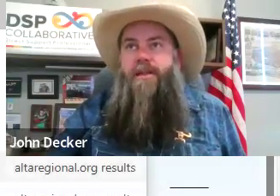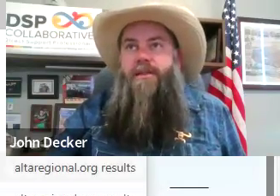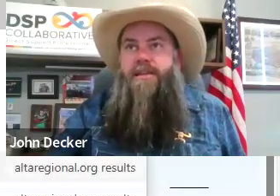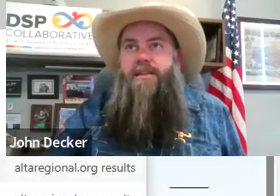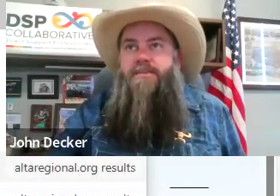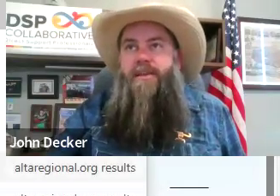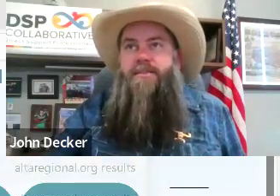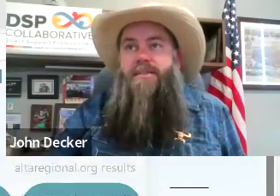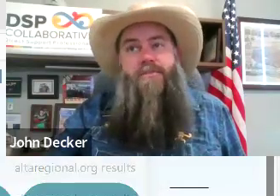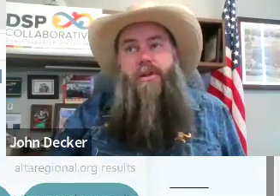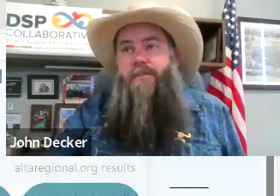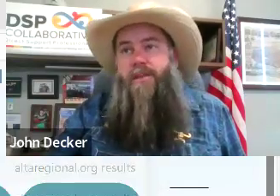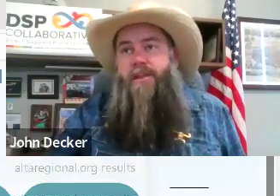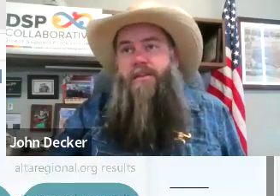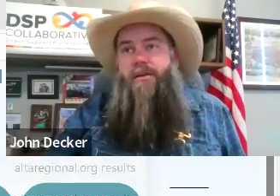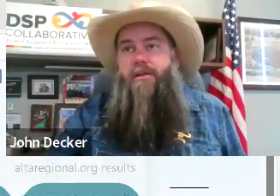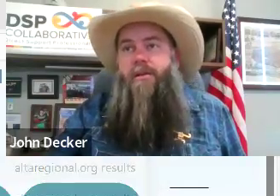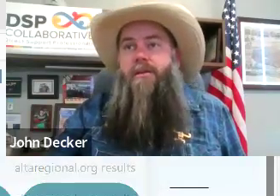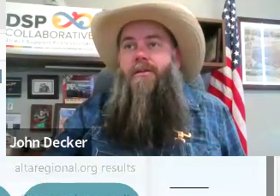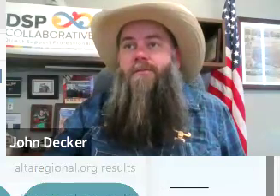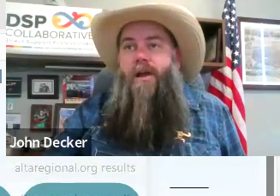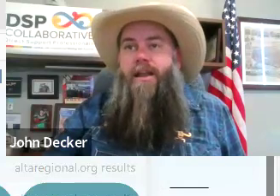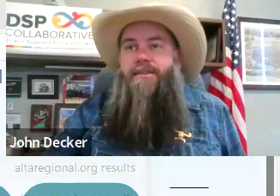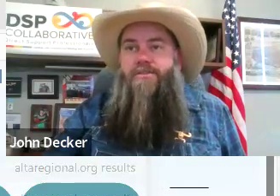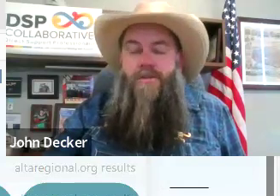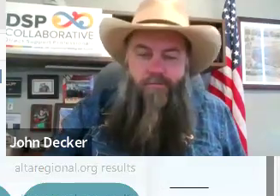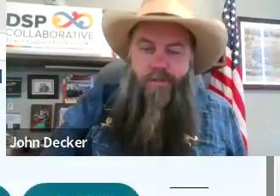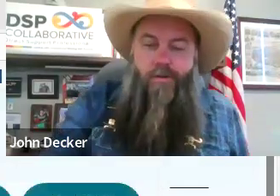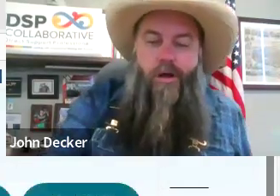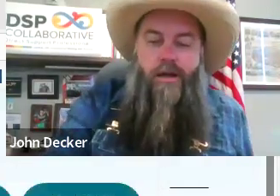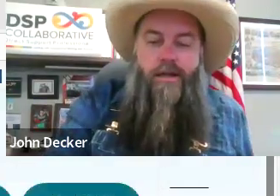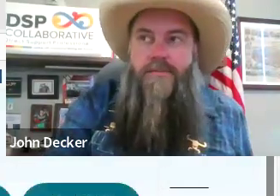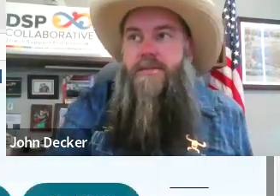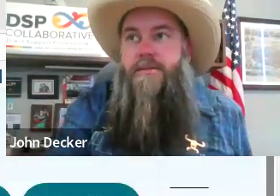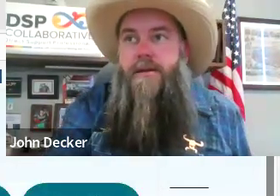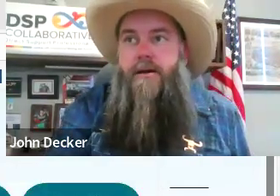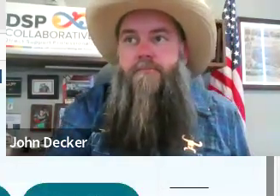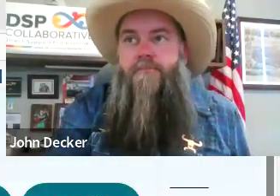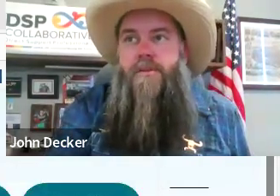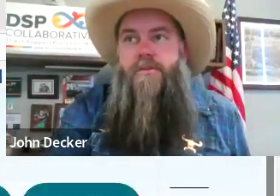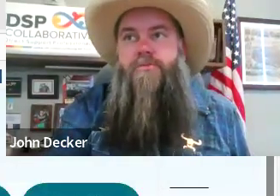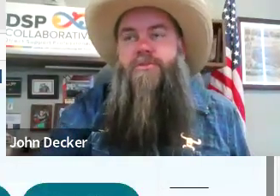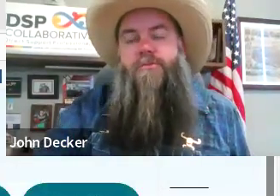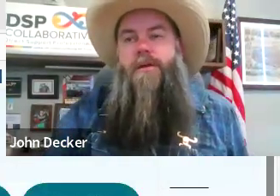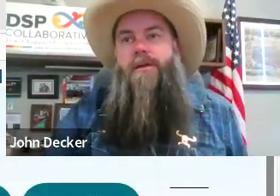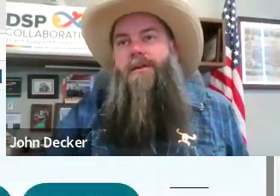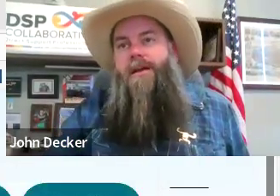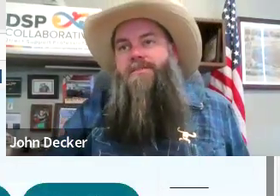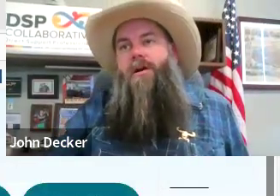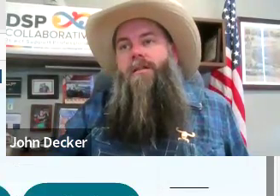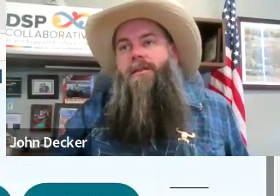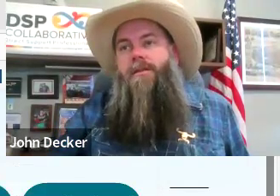lot of people that attend these meetings, and it's very convenient on Fridays, and you can, log into